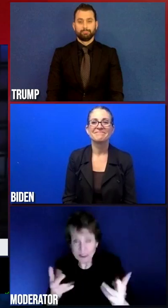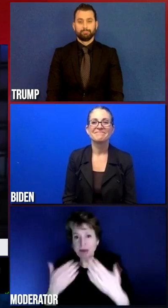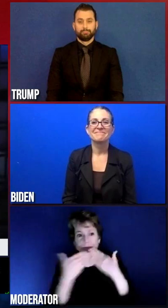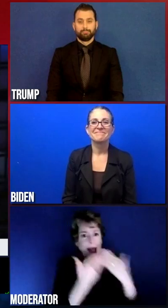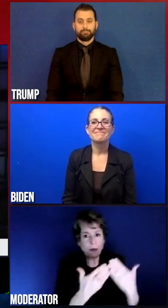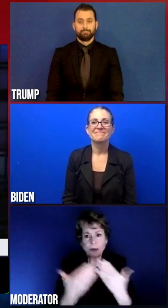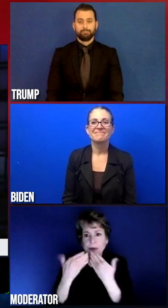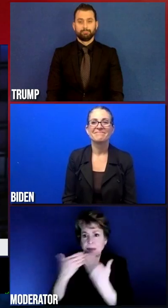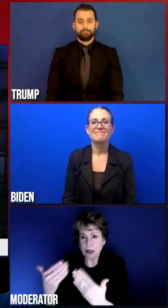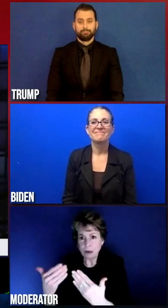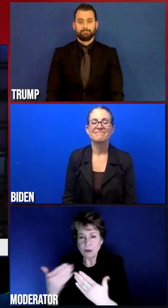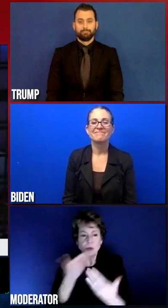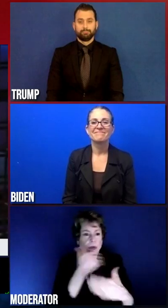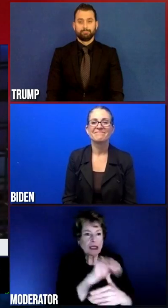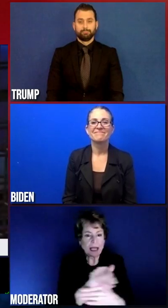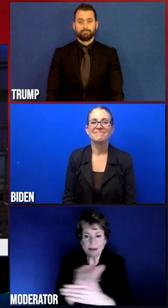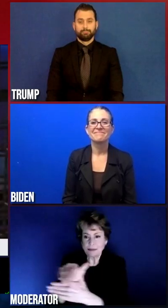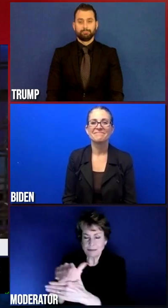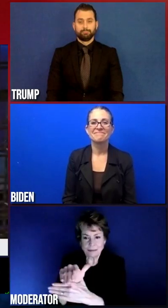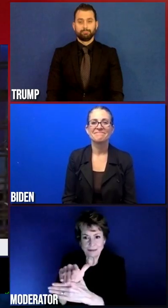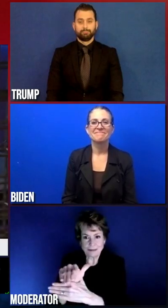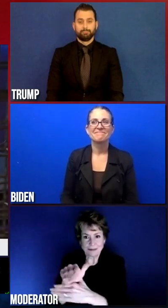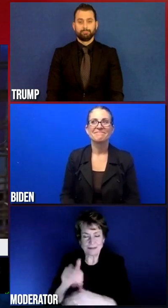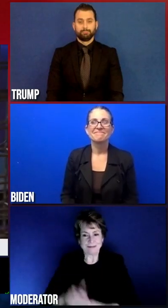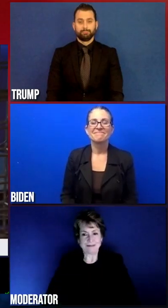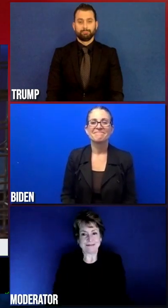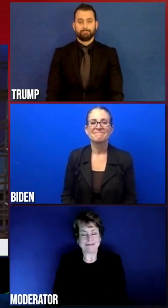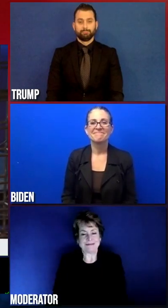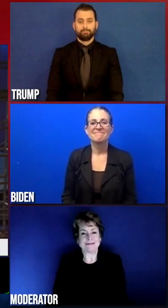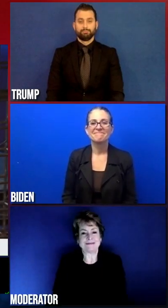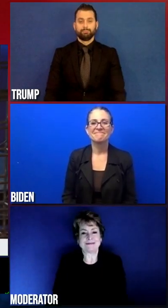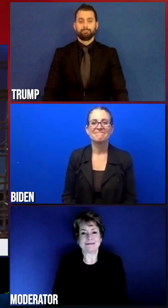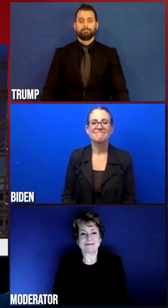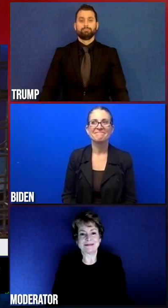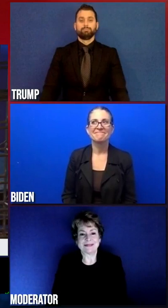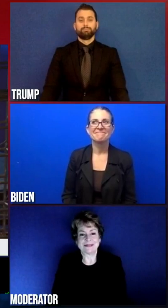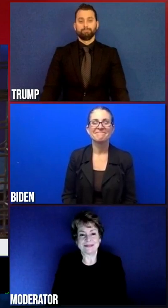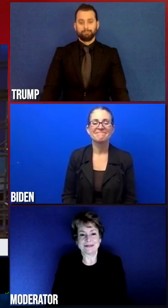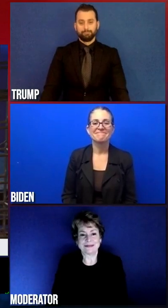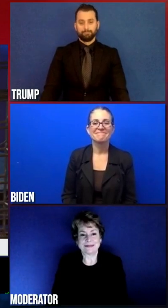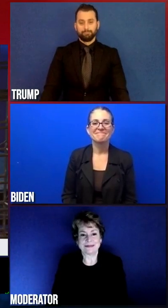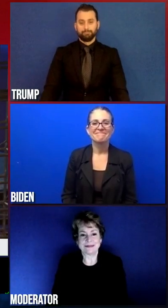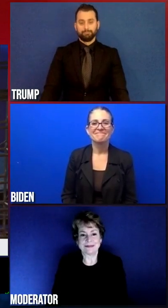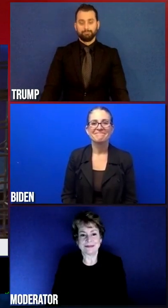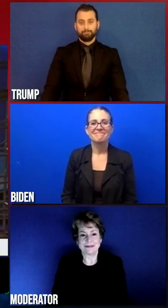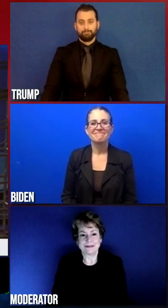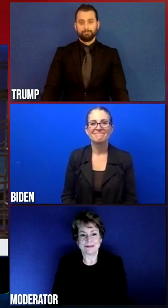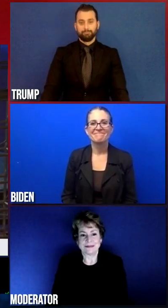Thank you.